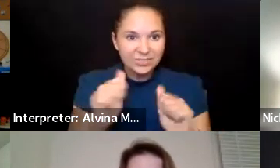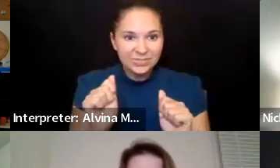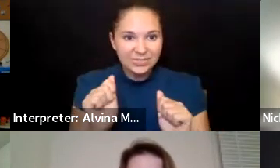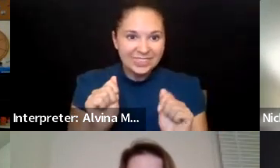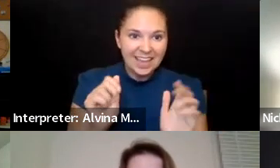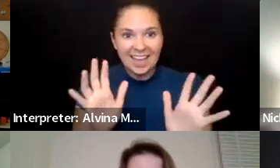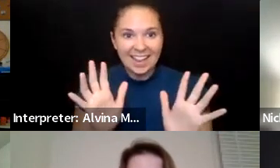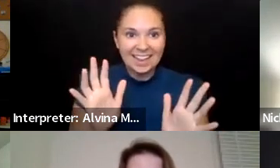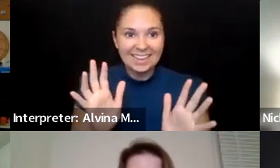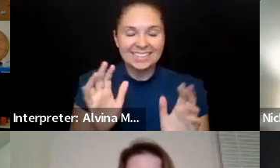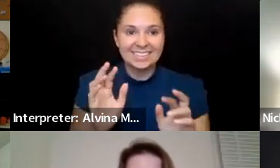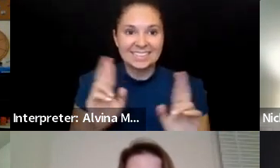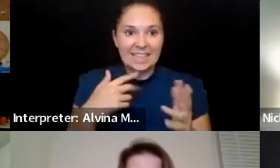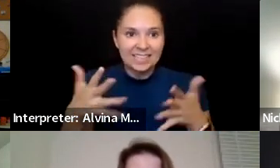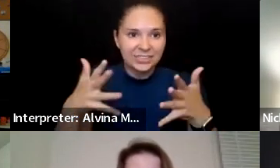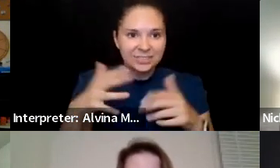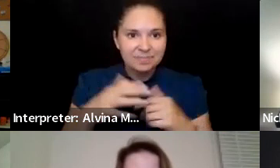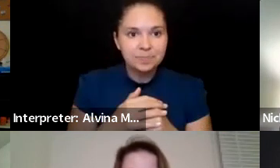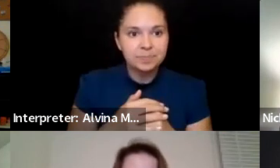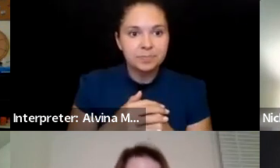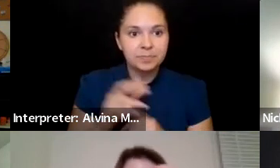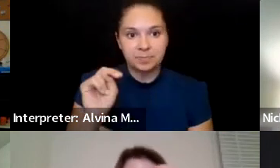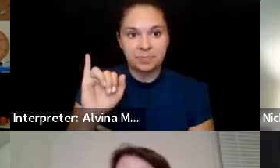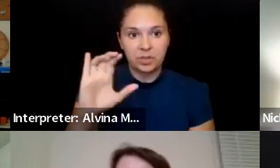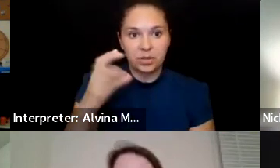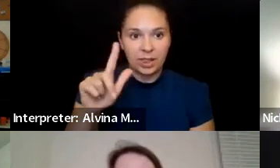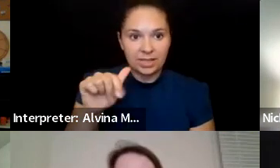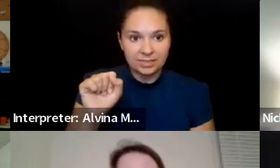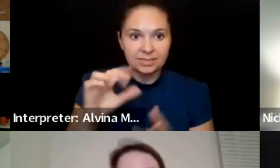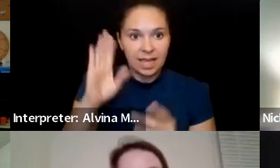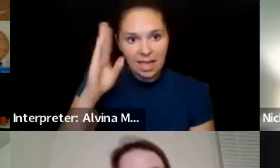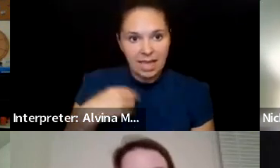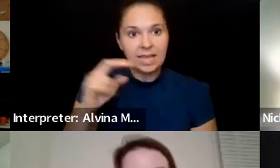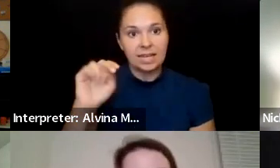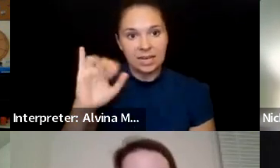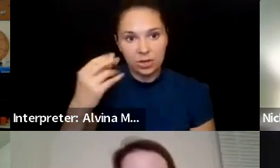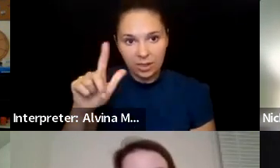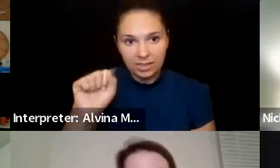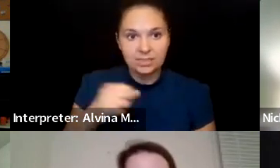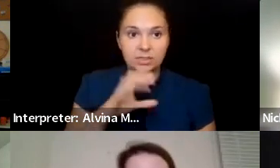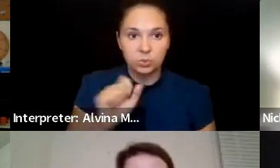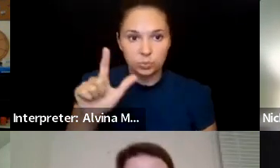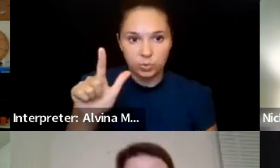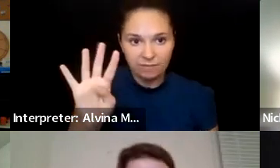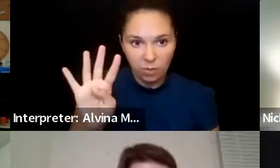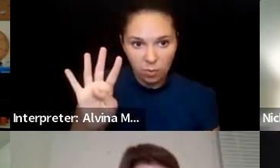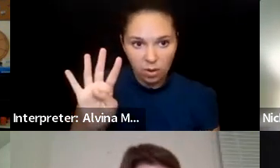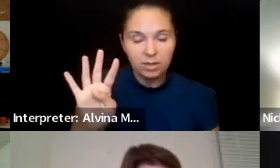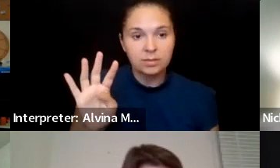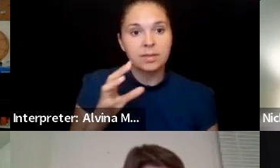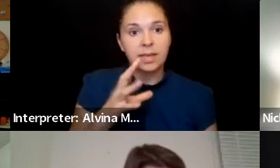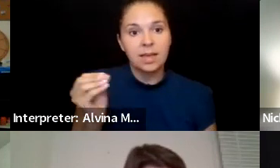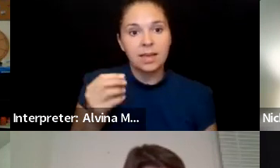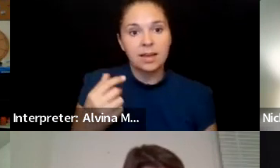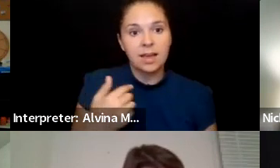anxious. Okay. Hi, I'm Nicholas, and I'm 24 years old, and